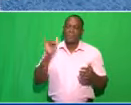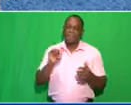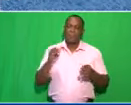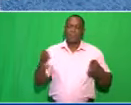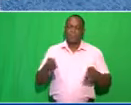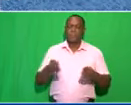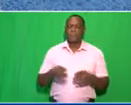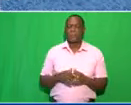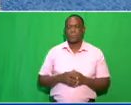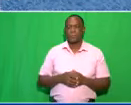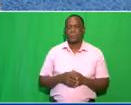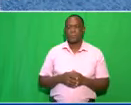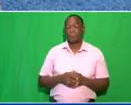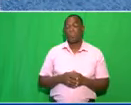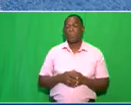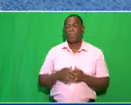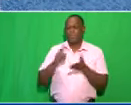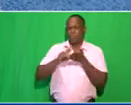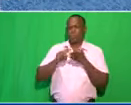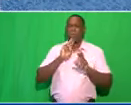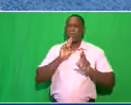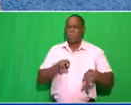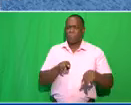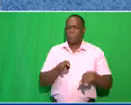Now, when you write a report like this,